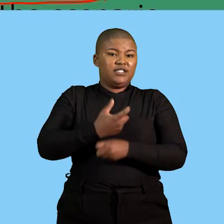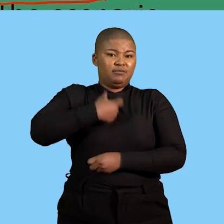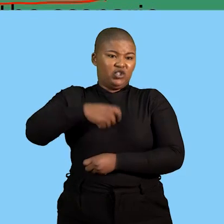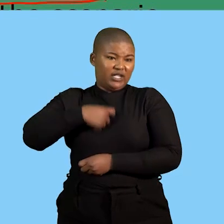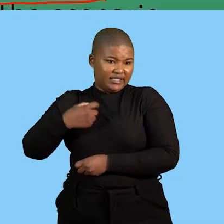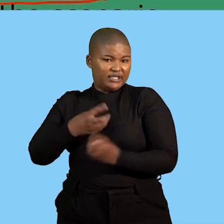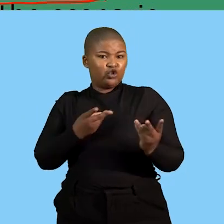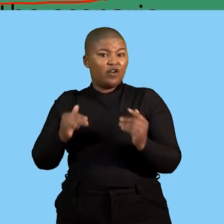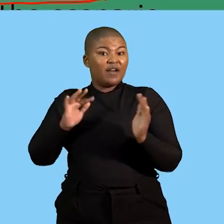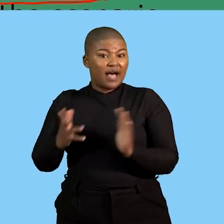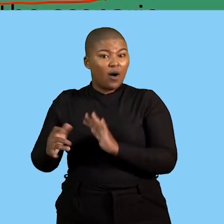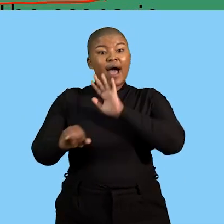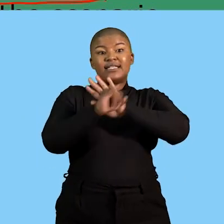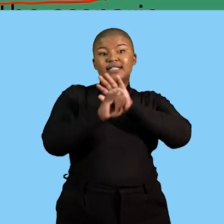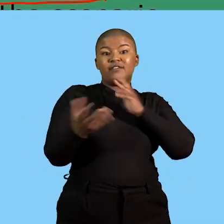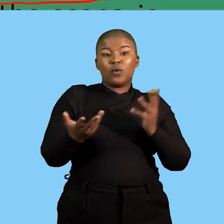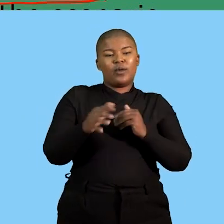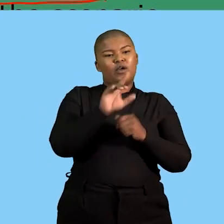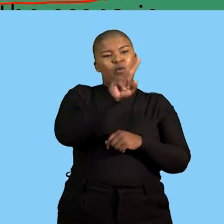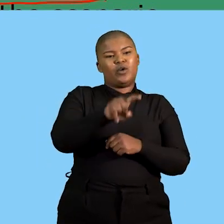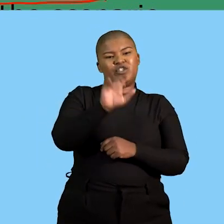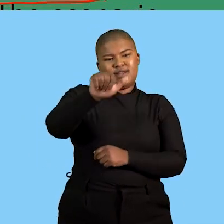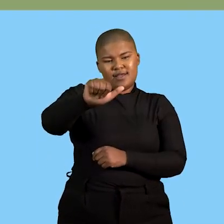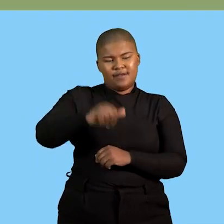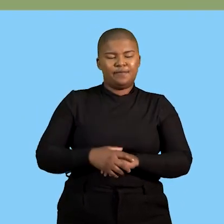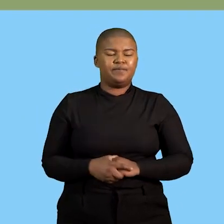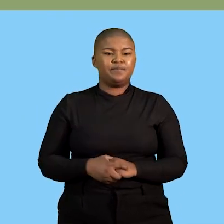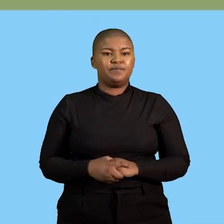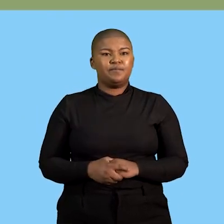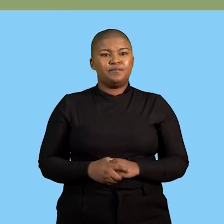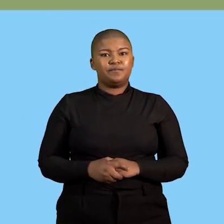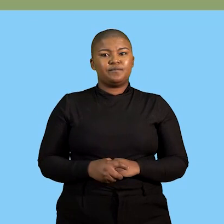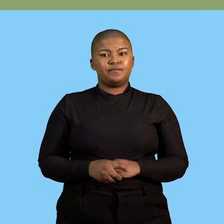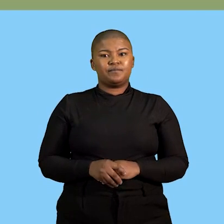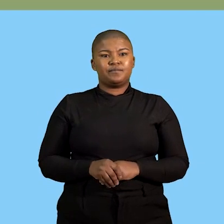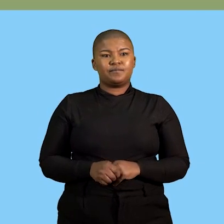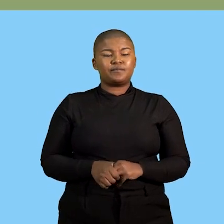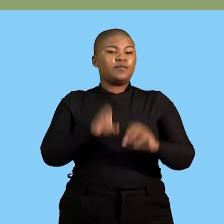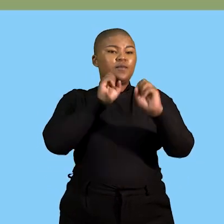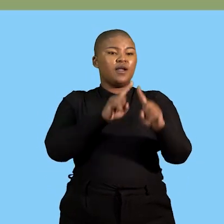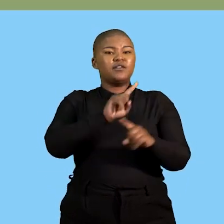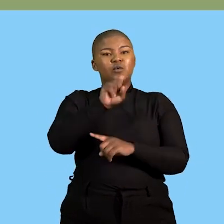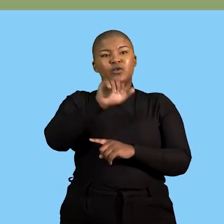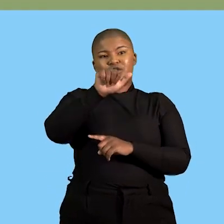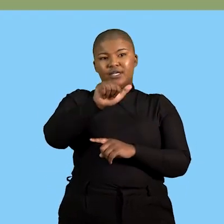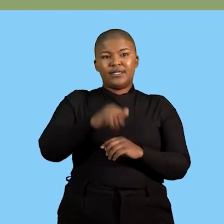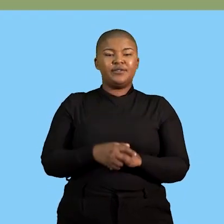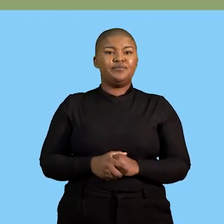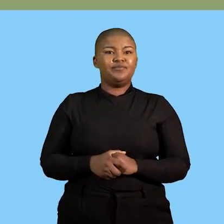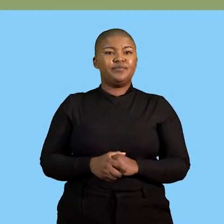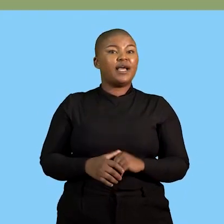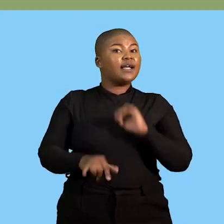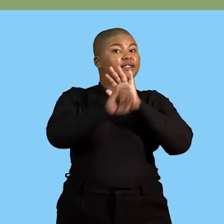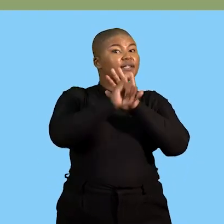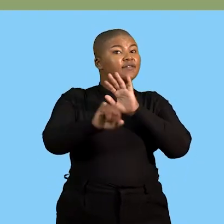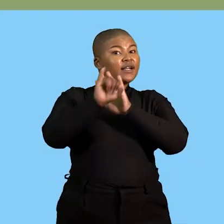personality identified in question A. Now, let us look into answering. You identify the personalities.